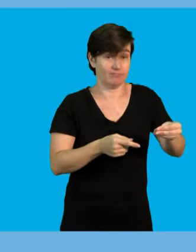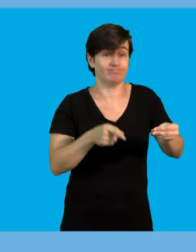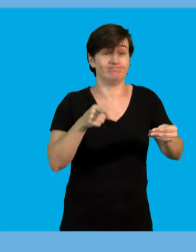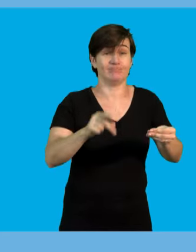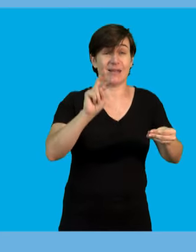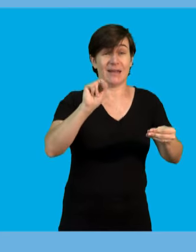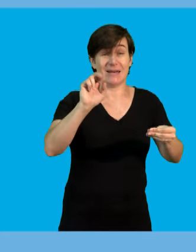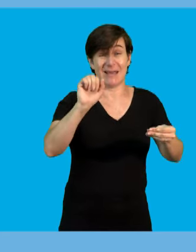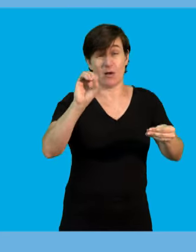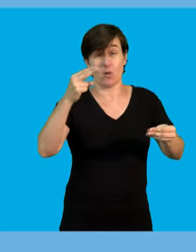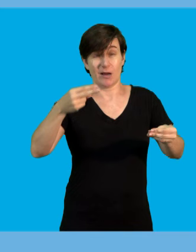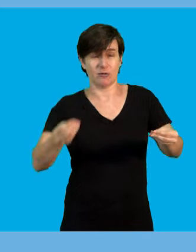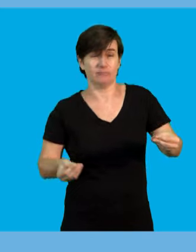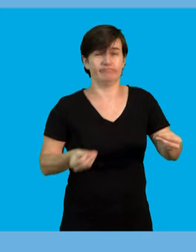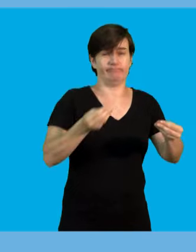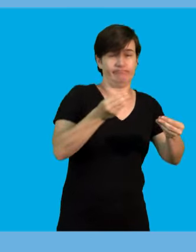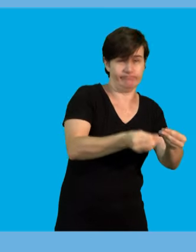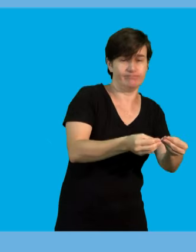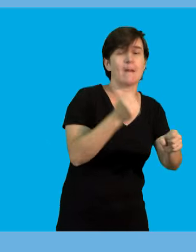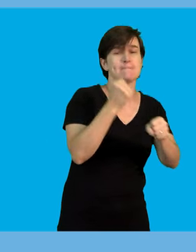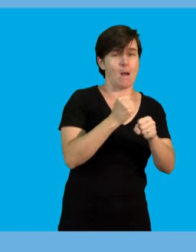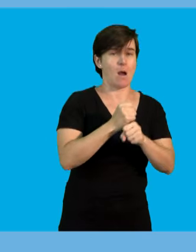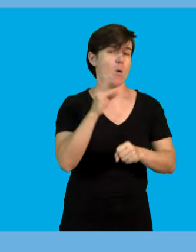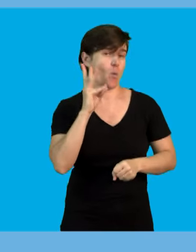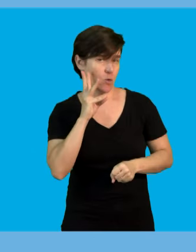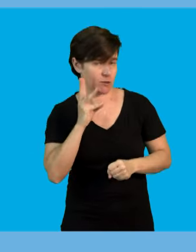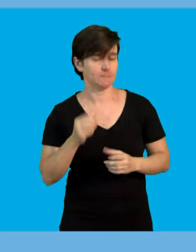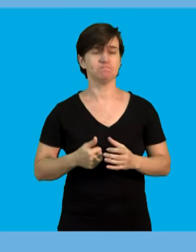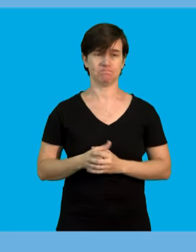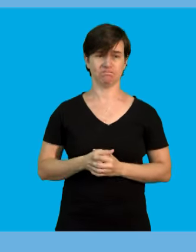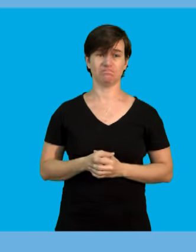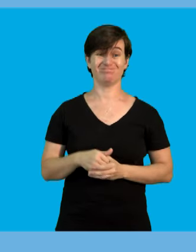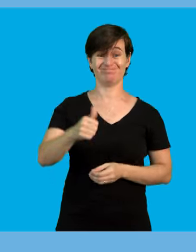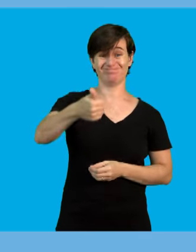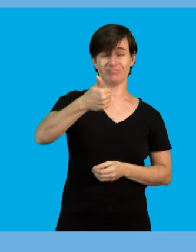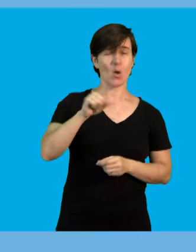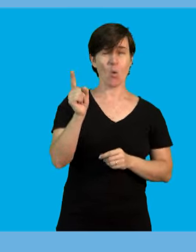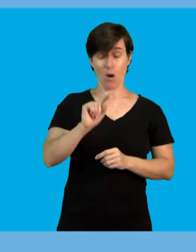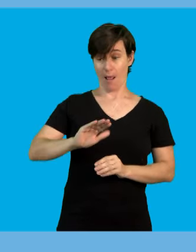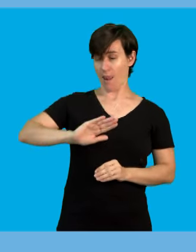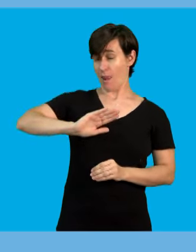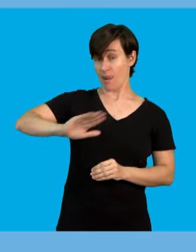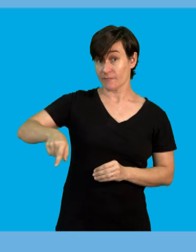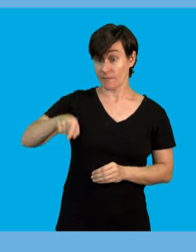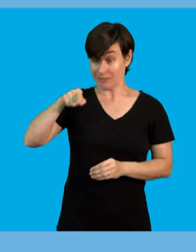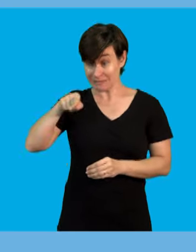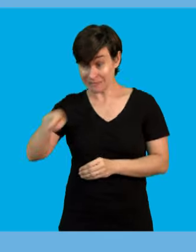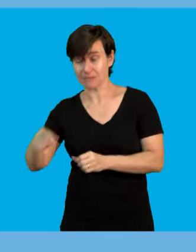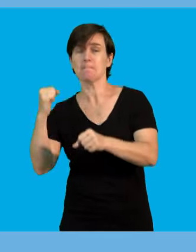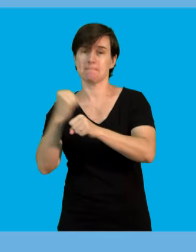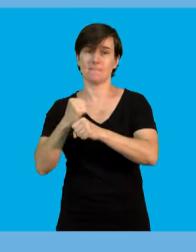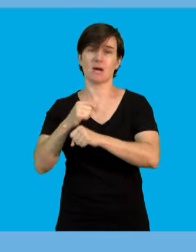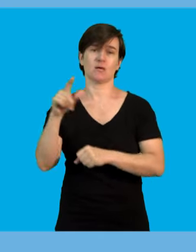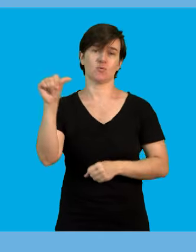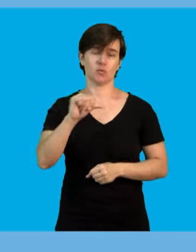to the OH to form the water molecule. Then now, the remainder of the acid and the base combine to form